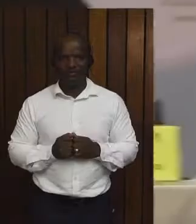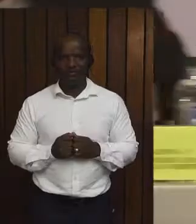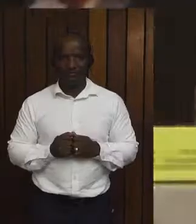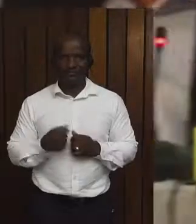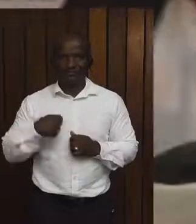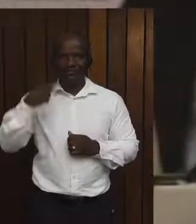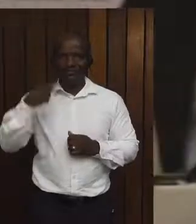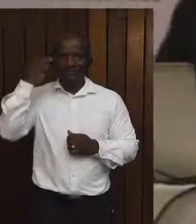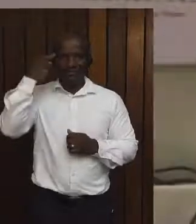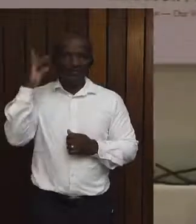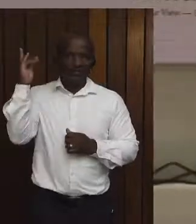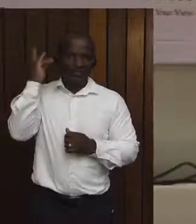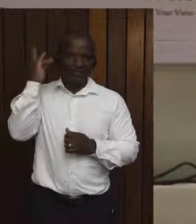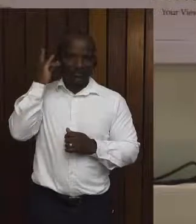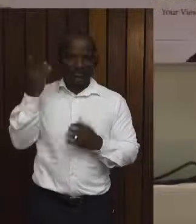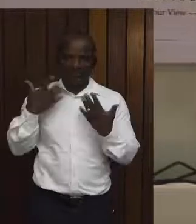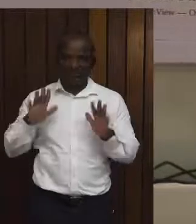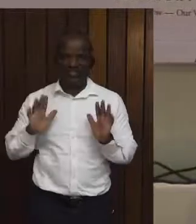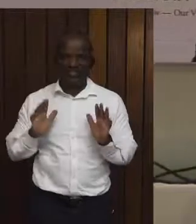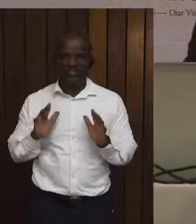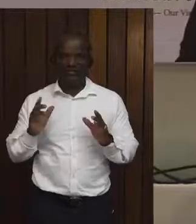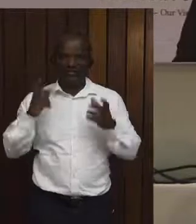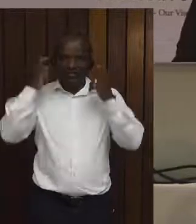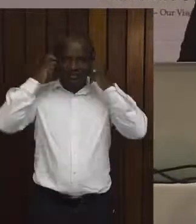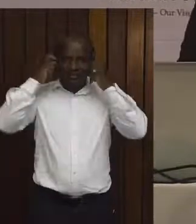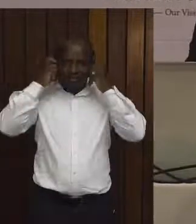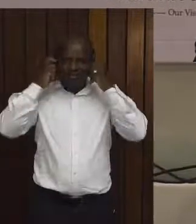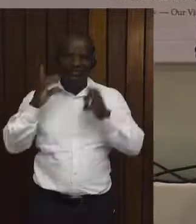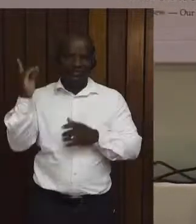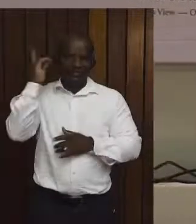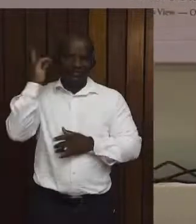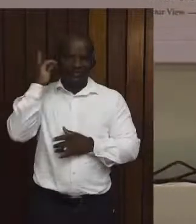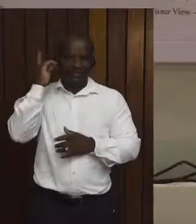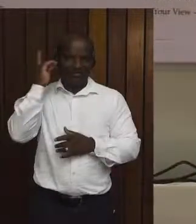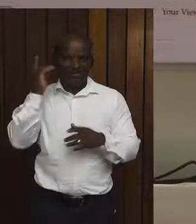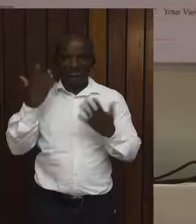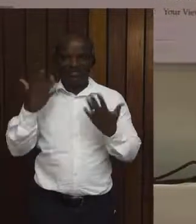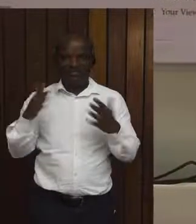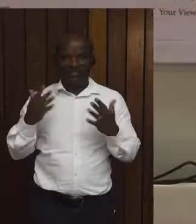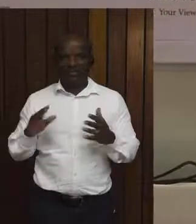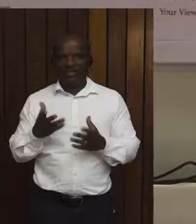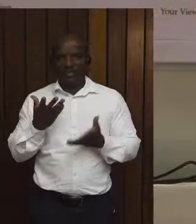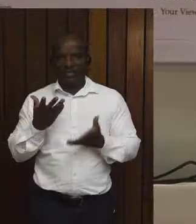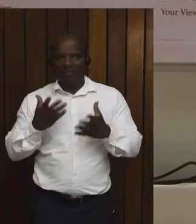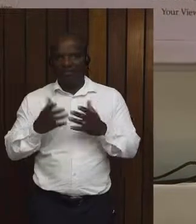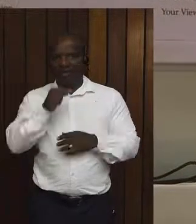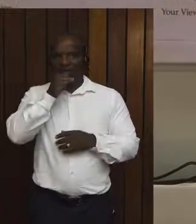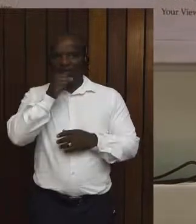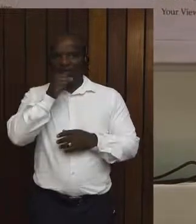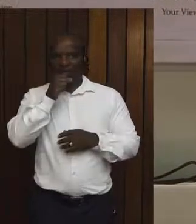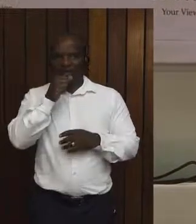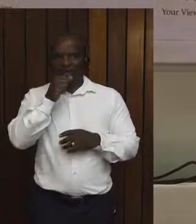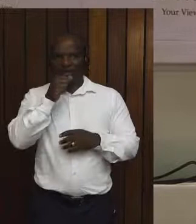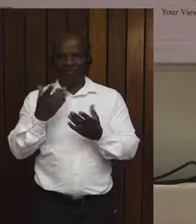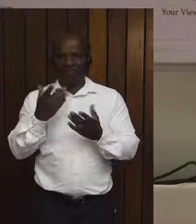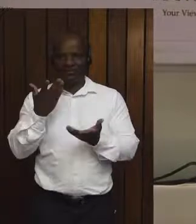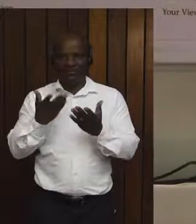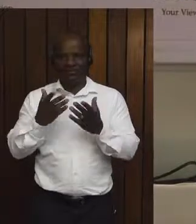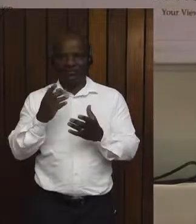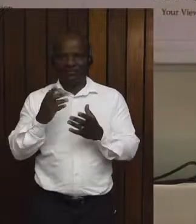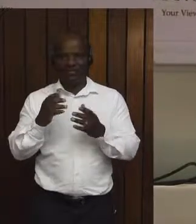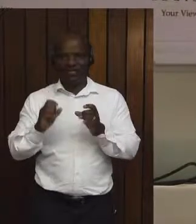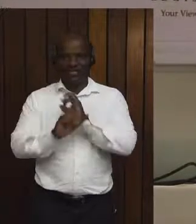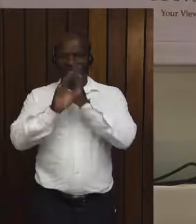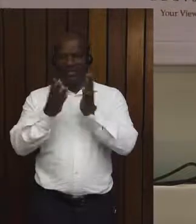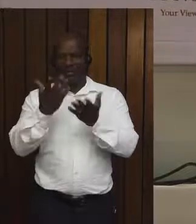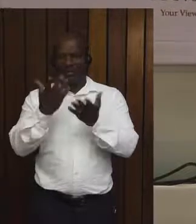that I heard him with the headphones on, I was able to hear him. Maybe it's the loudspeaker system that maybe is not too